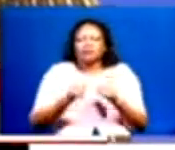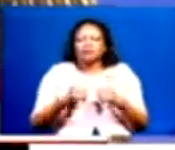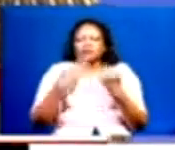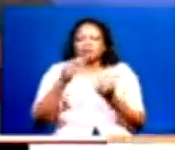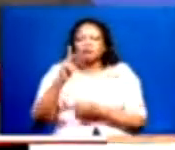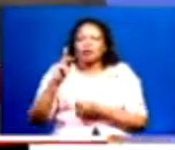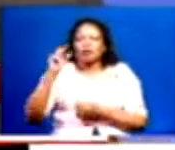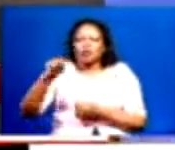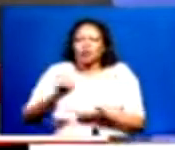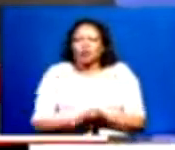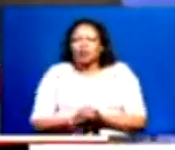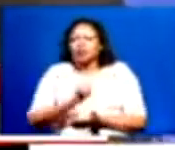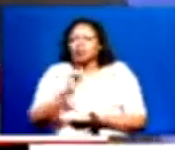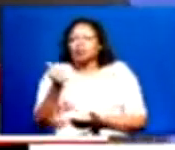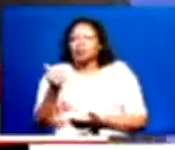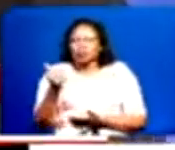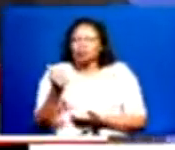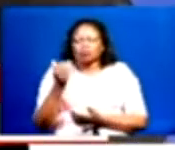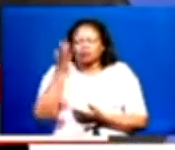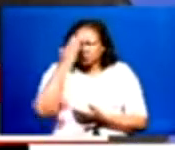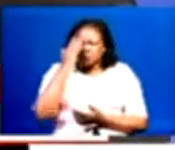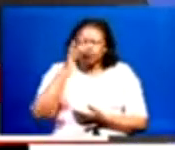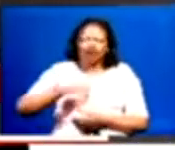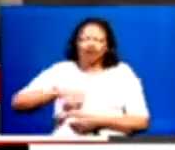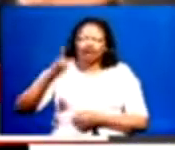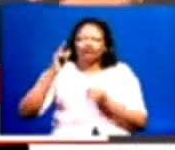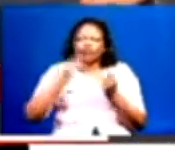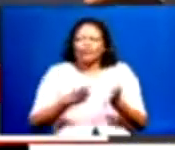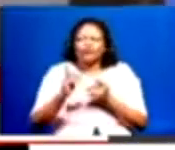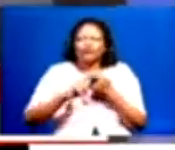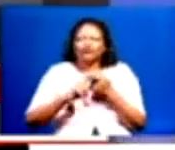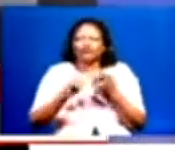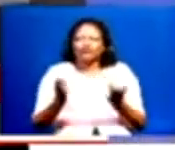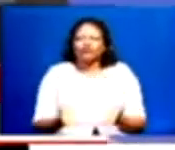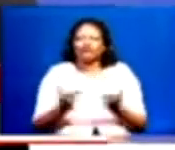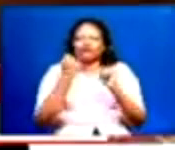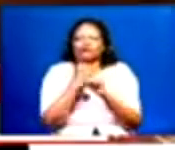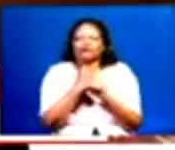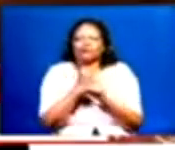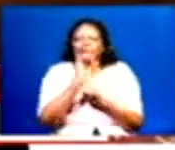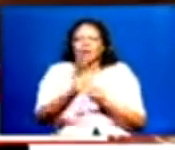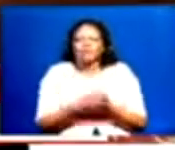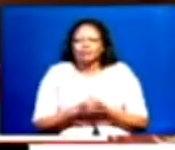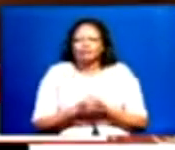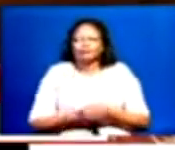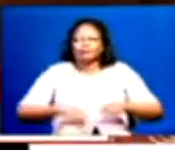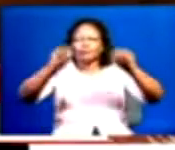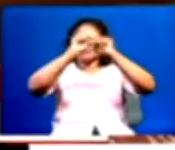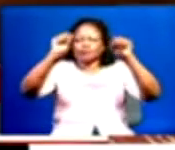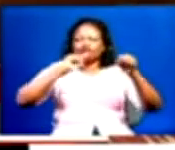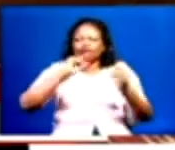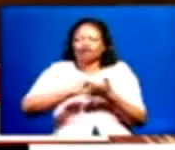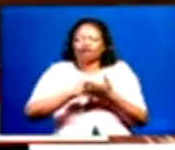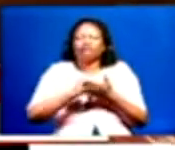El Al, the flag carrier of Israel, an opportunity to elevate their operations. The president said it